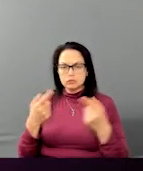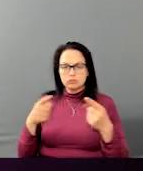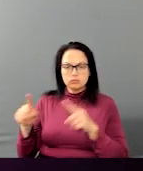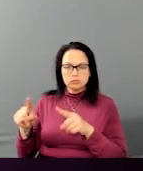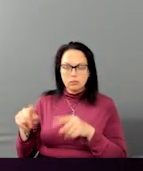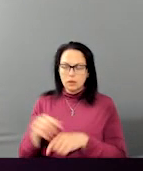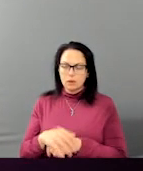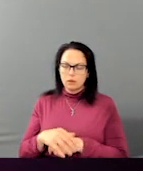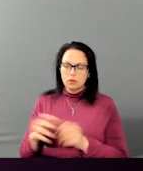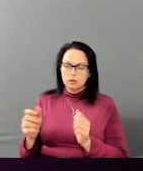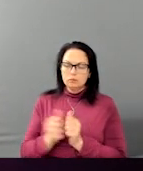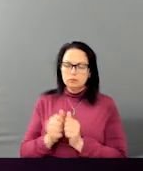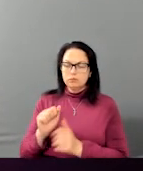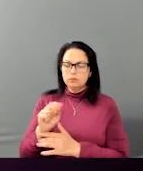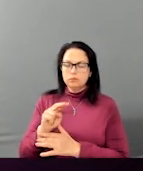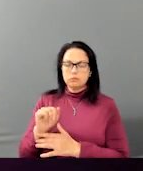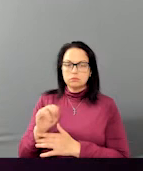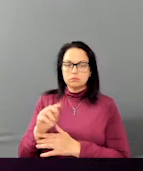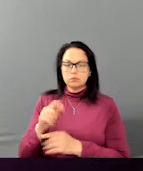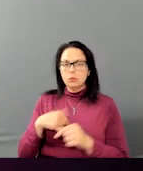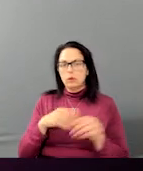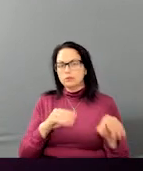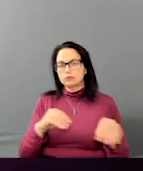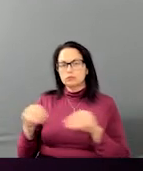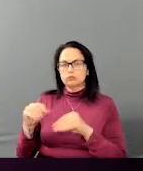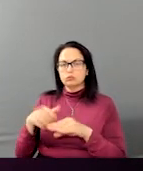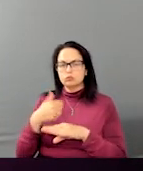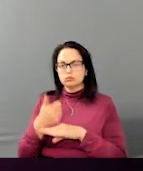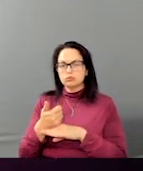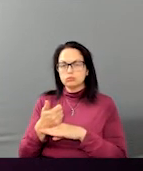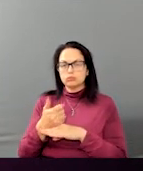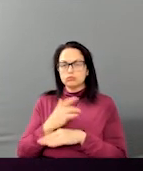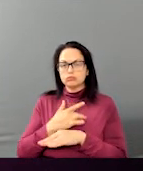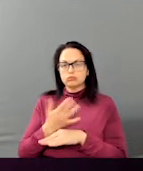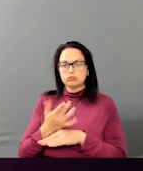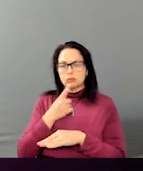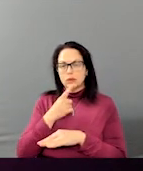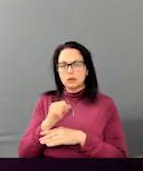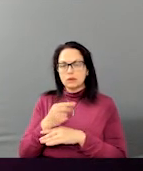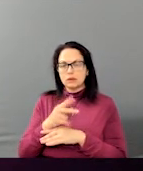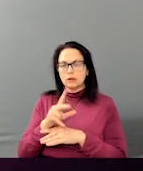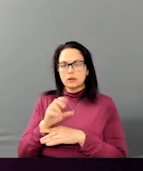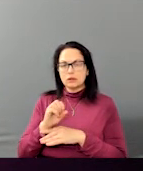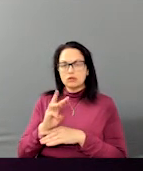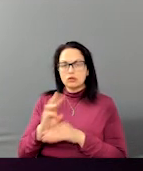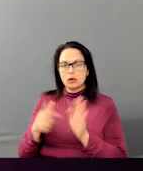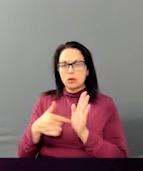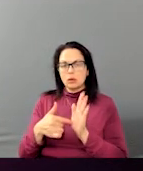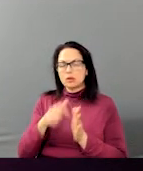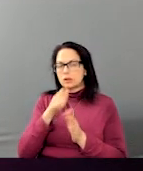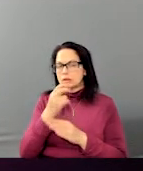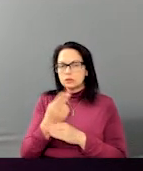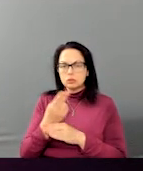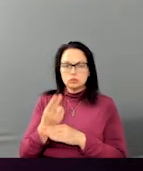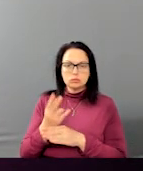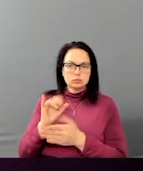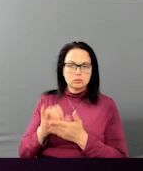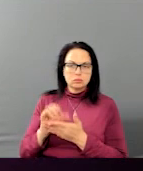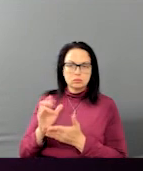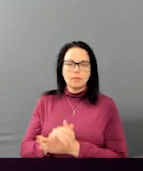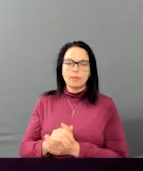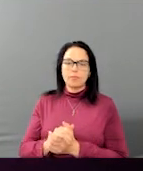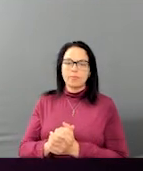with Enzyme, we have to move to mount because shallow rendering doesn't use effect.